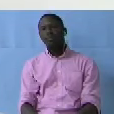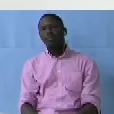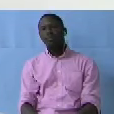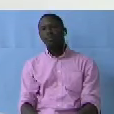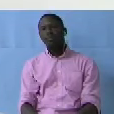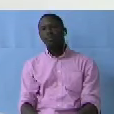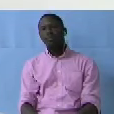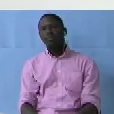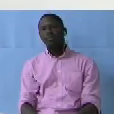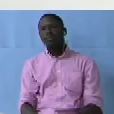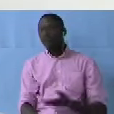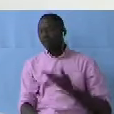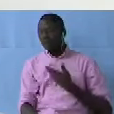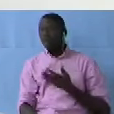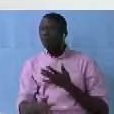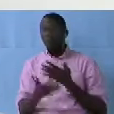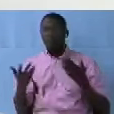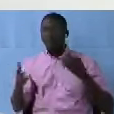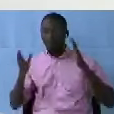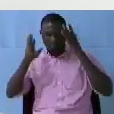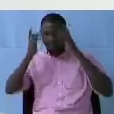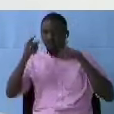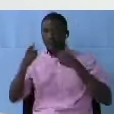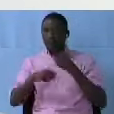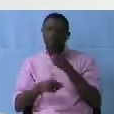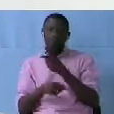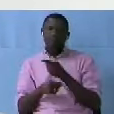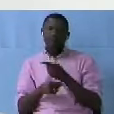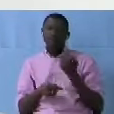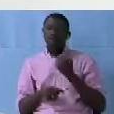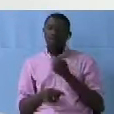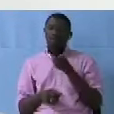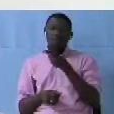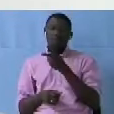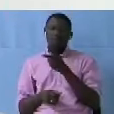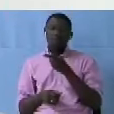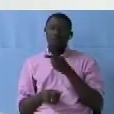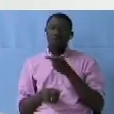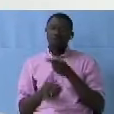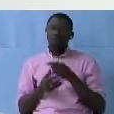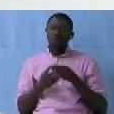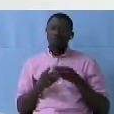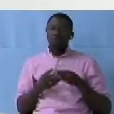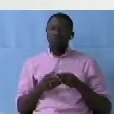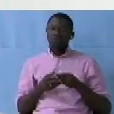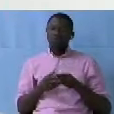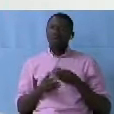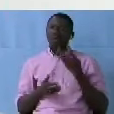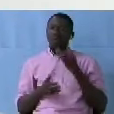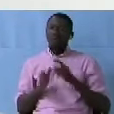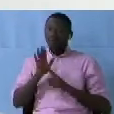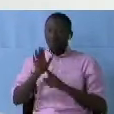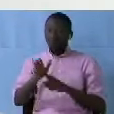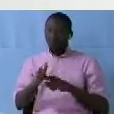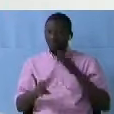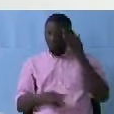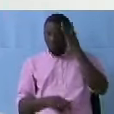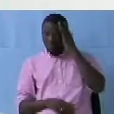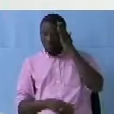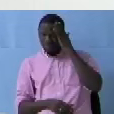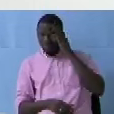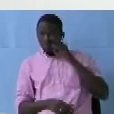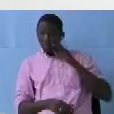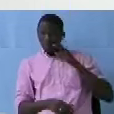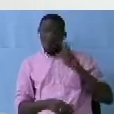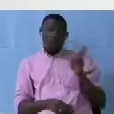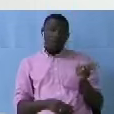Yeah, I have a lot of problems with that, because there's provision for even if you suspect HIV,